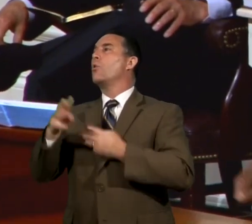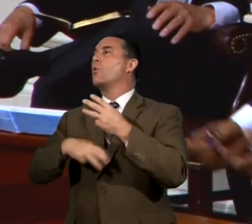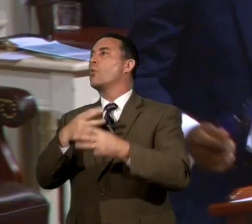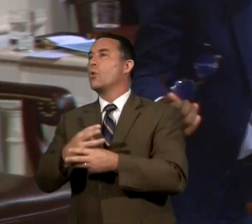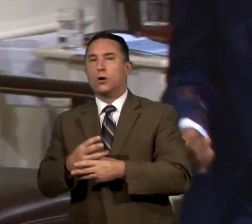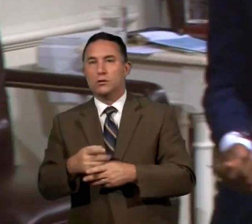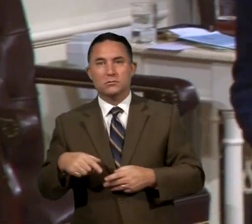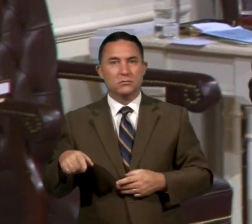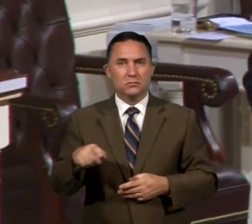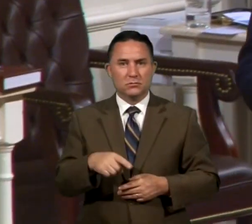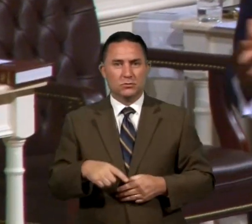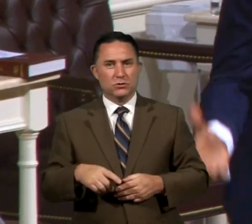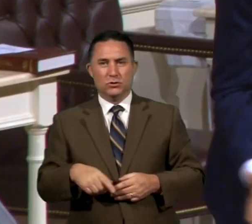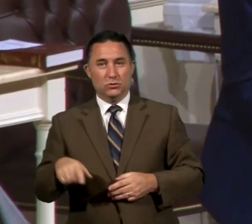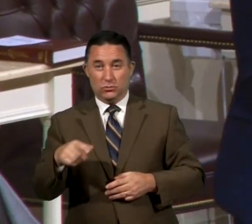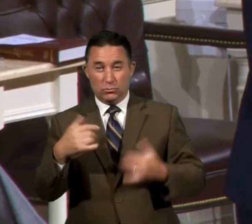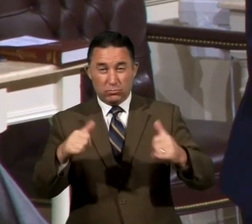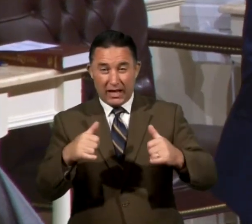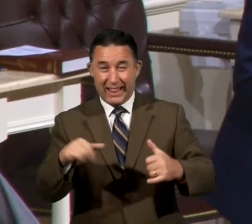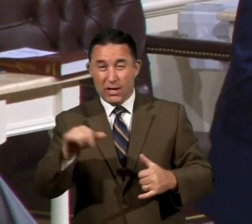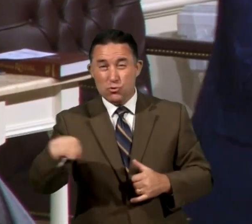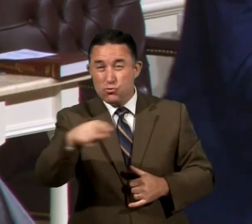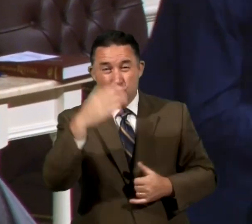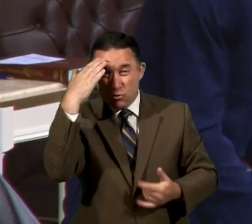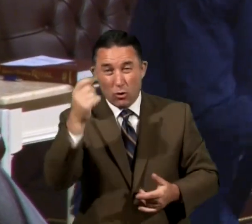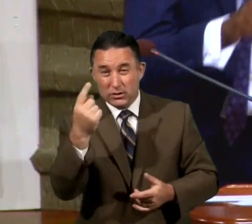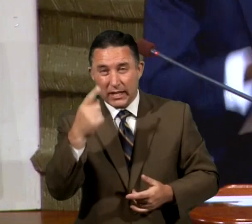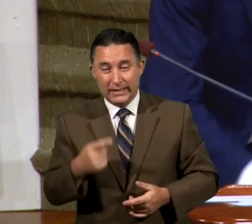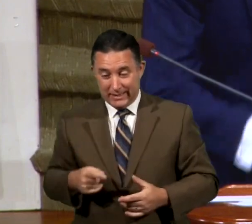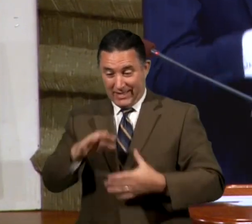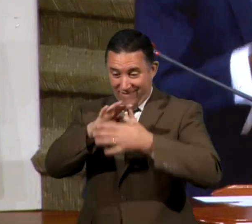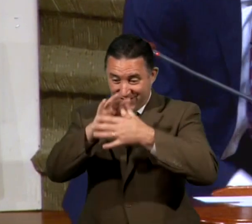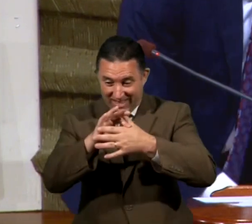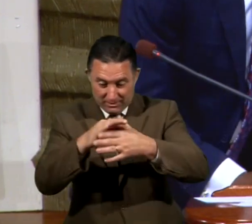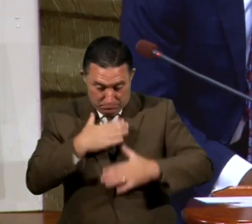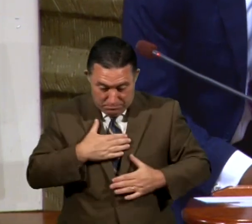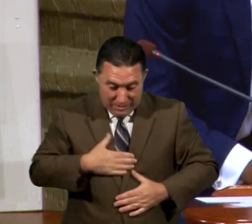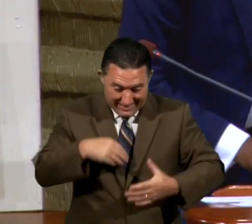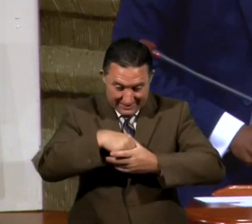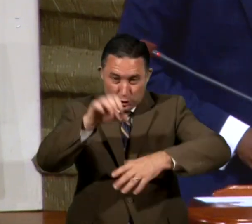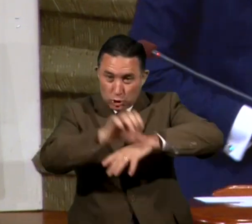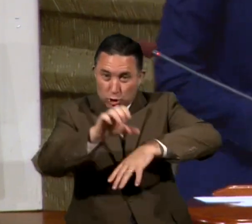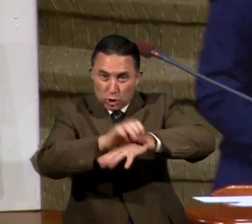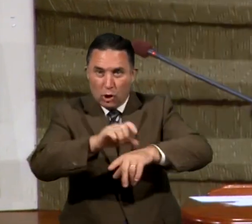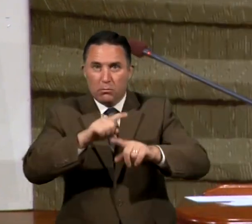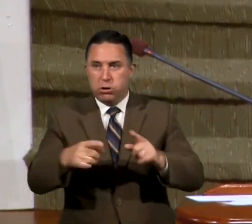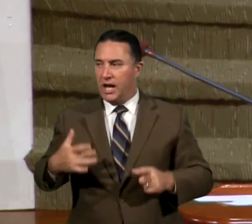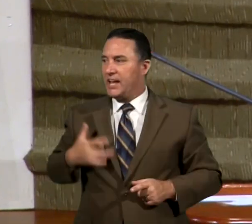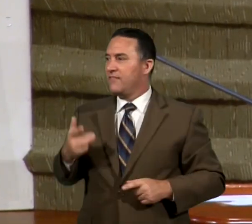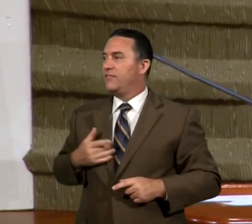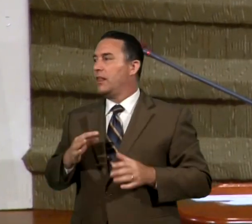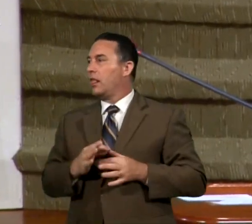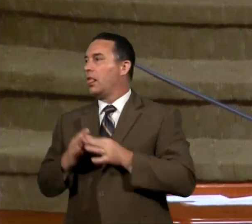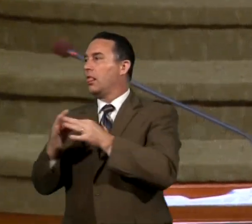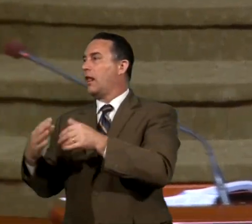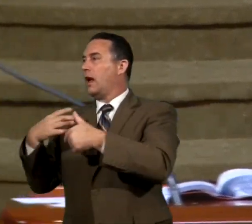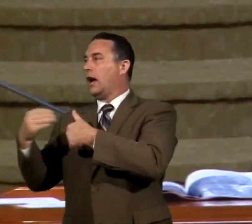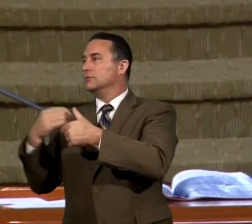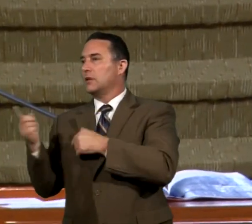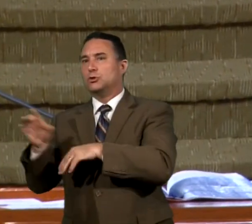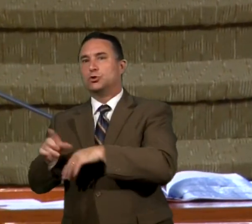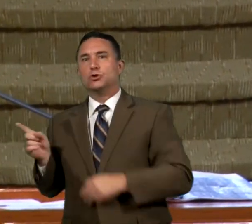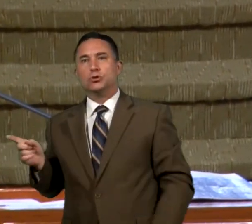ain't with me. Y'all playing with me like you don't understand what I'm saying. Listen, his flesh was in the church, but his feelings were outside of the